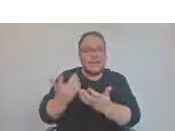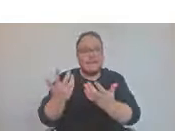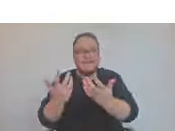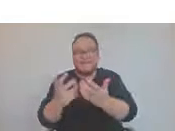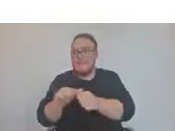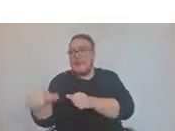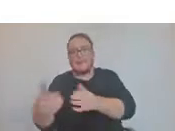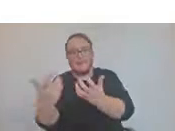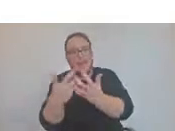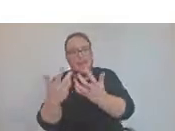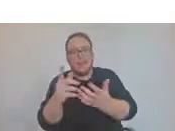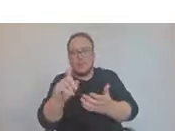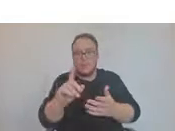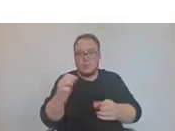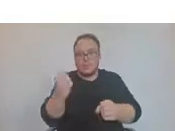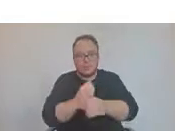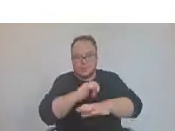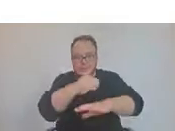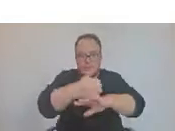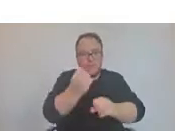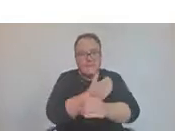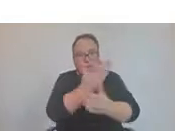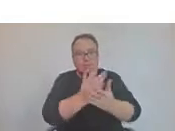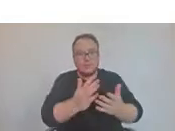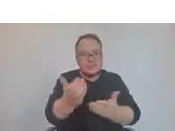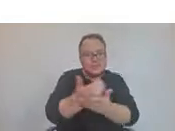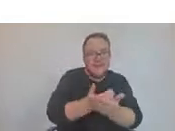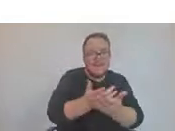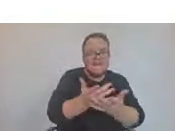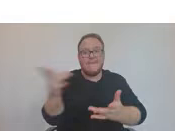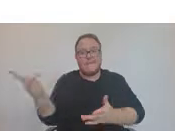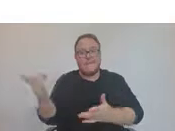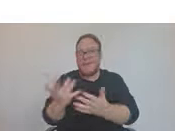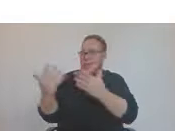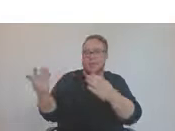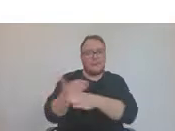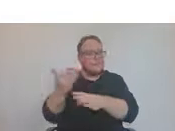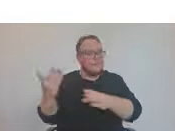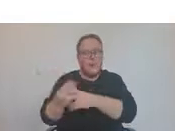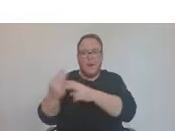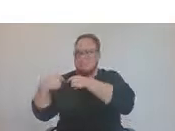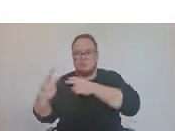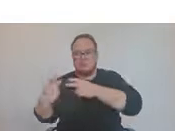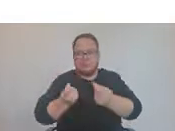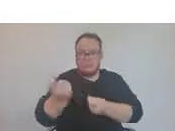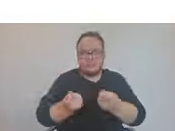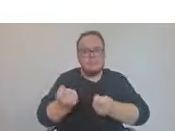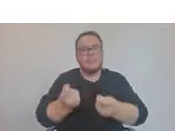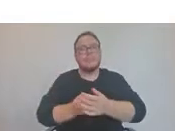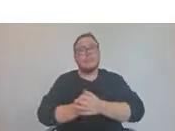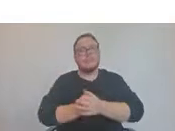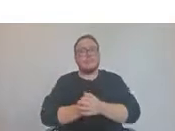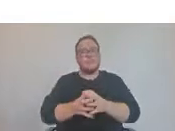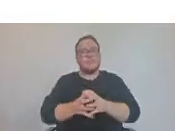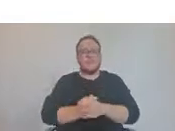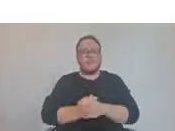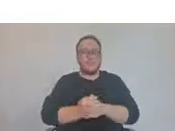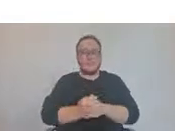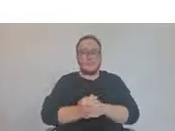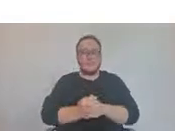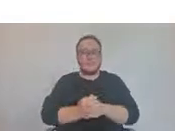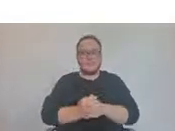wave. But again, it puts us in a good place in terms of our restoration and recovery process that we're working through now, and we'll continue to do so as we hopefully